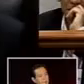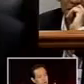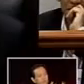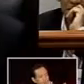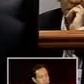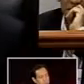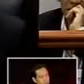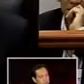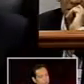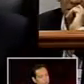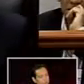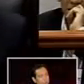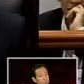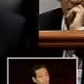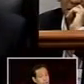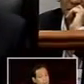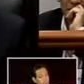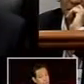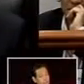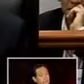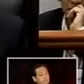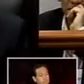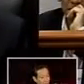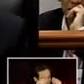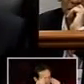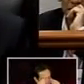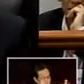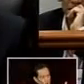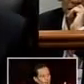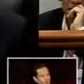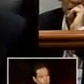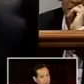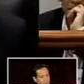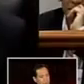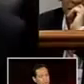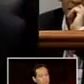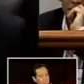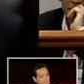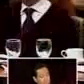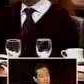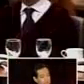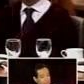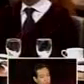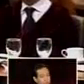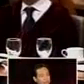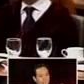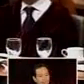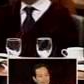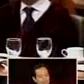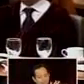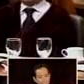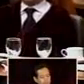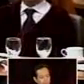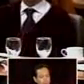depositors. If we disclose anything, even on a peso account, that is not covered by